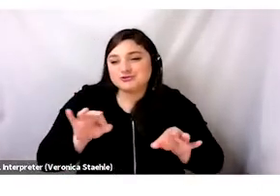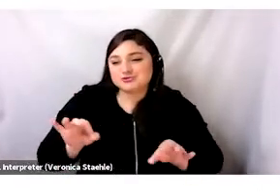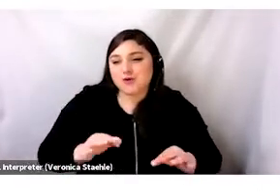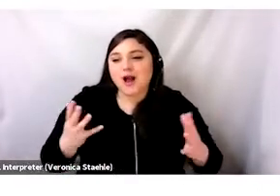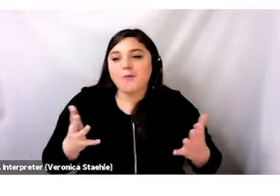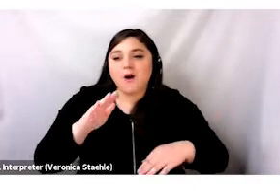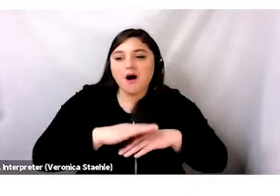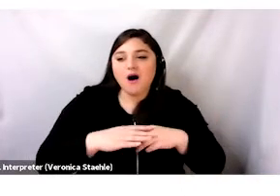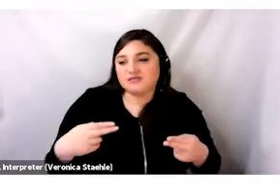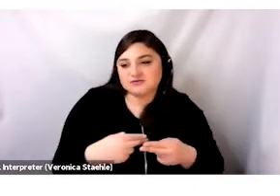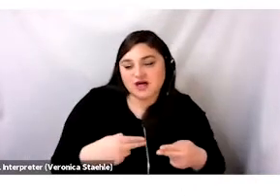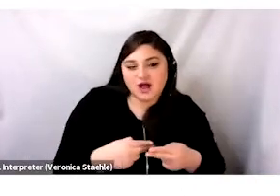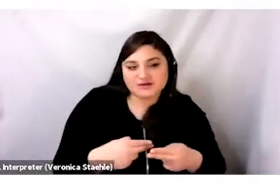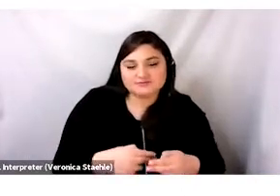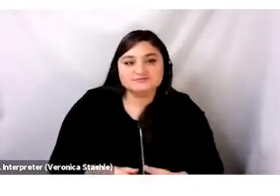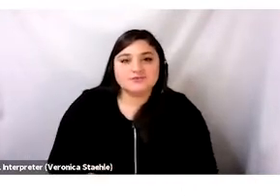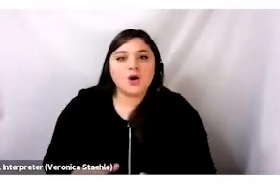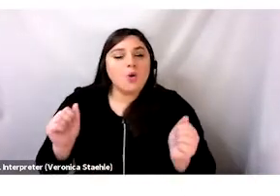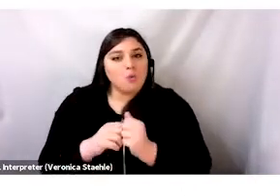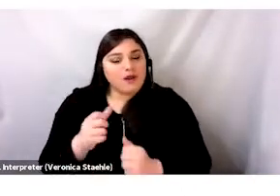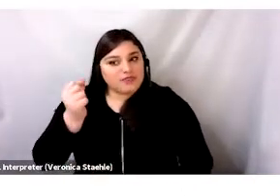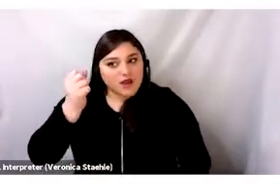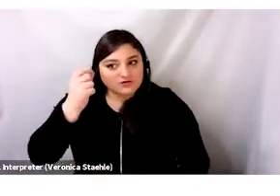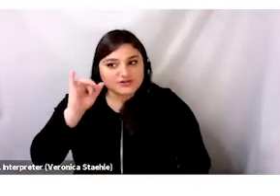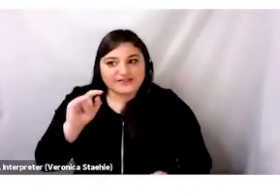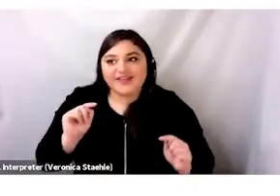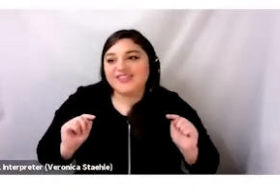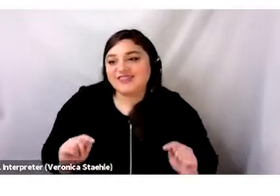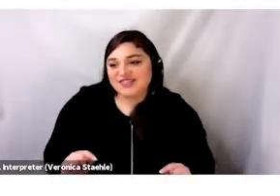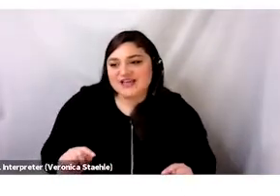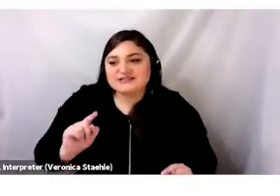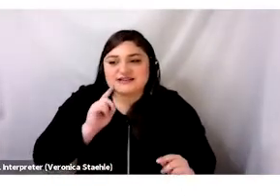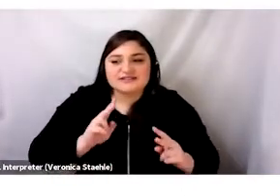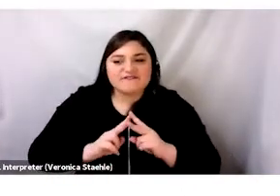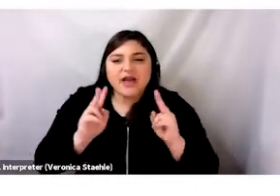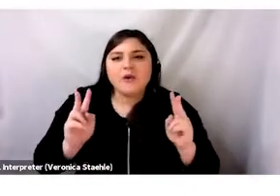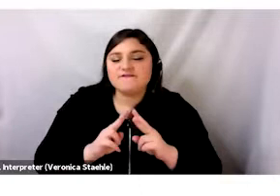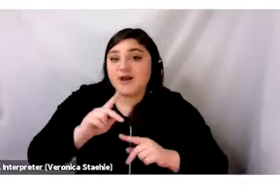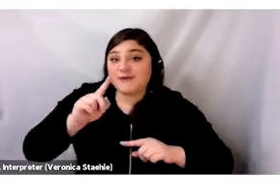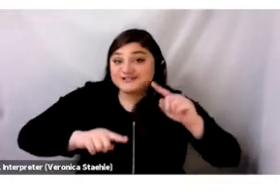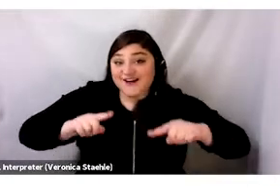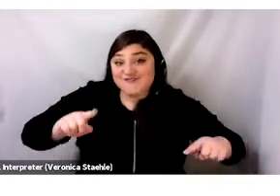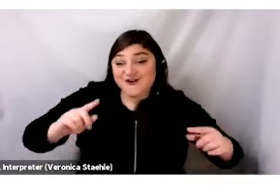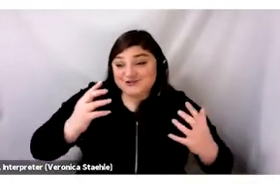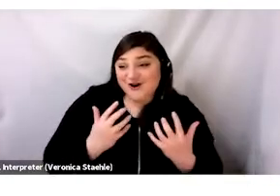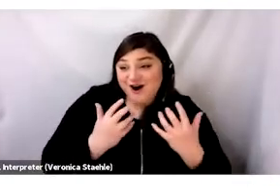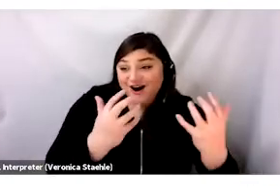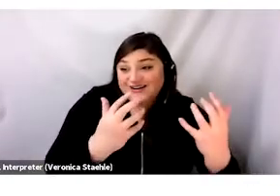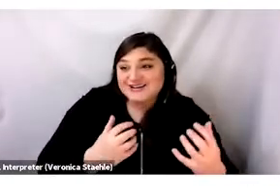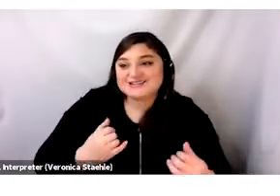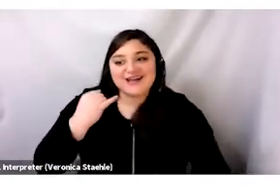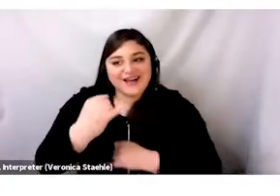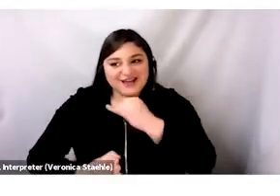themselves, understanding, of course, that this is a highly diverse and international audience. We have our